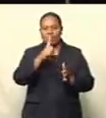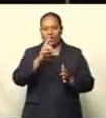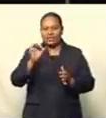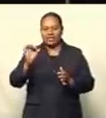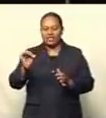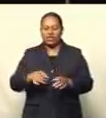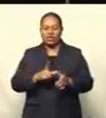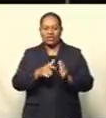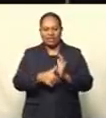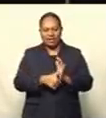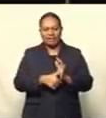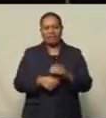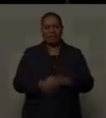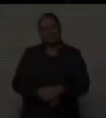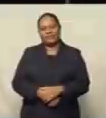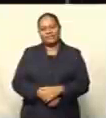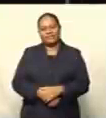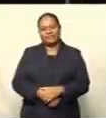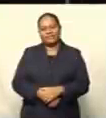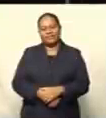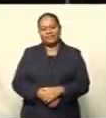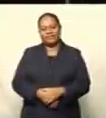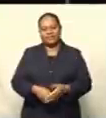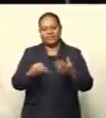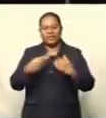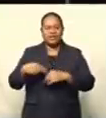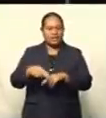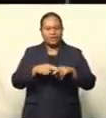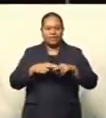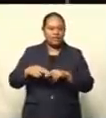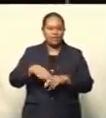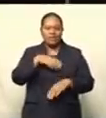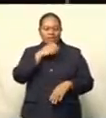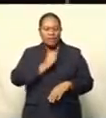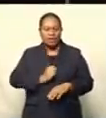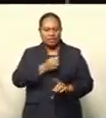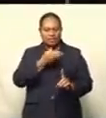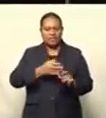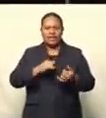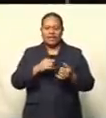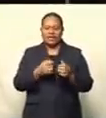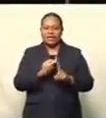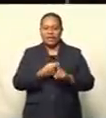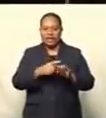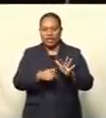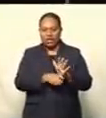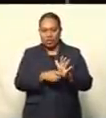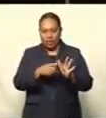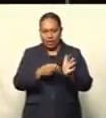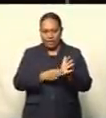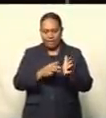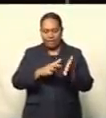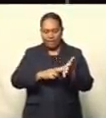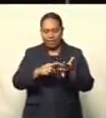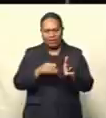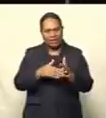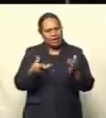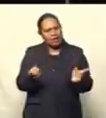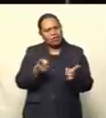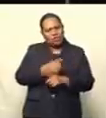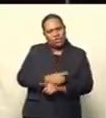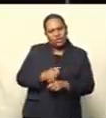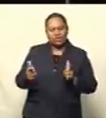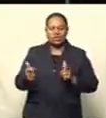for English club Northampton Saints. Fiji-born Wallaby star Samu Kerevi has switched to sevens as the Tokyo Olympic Games